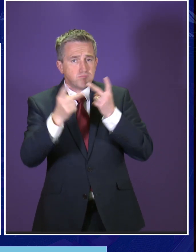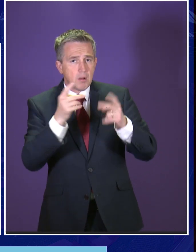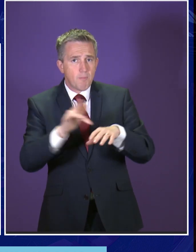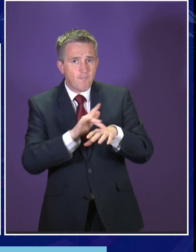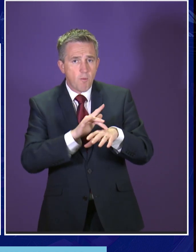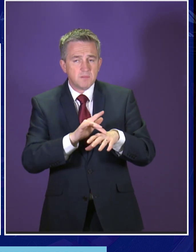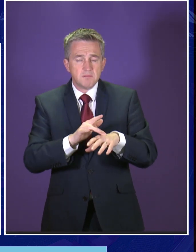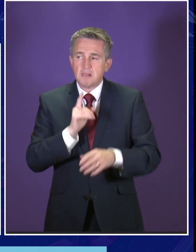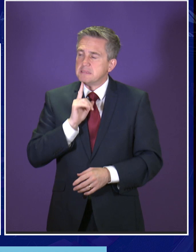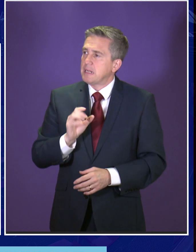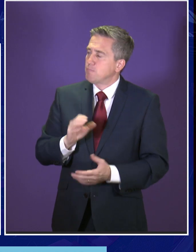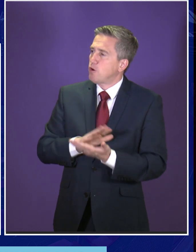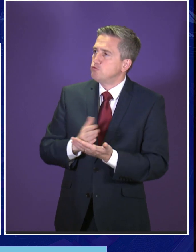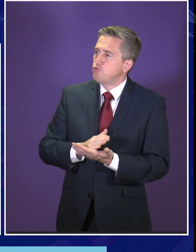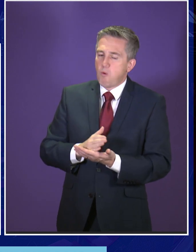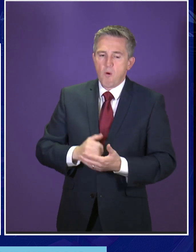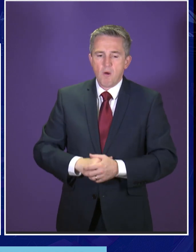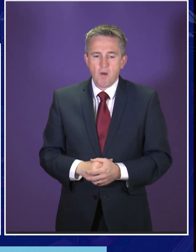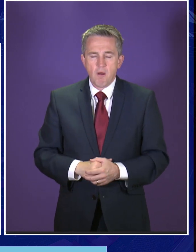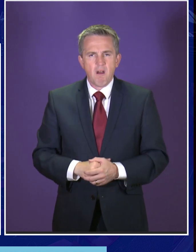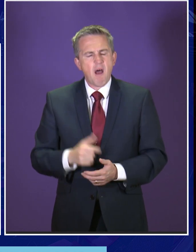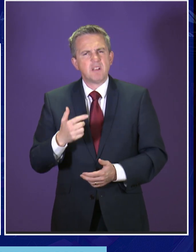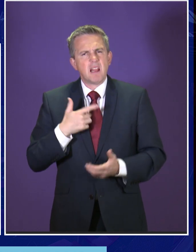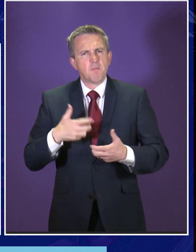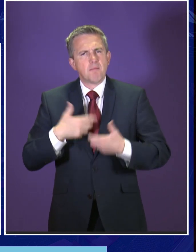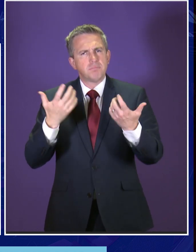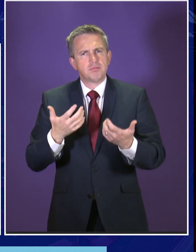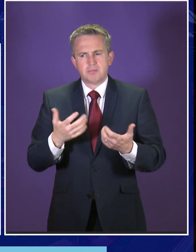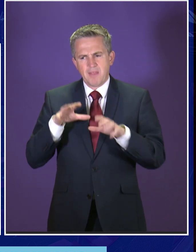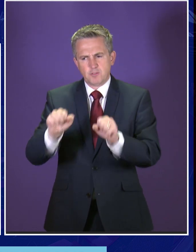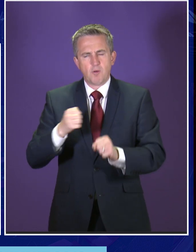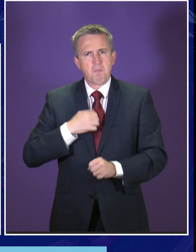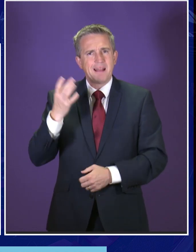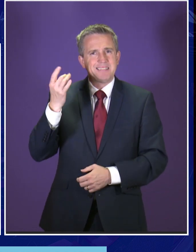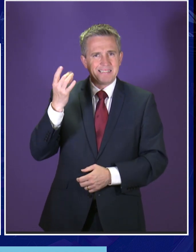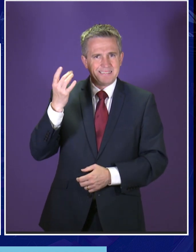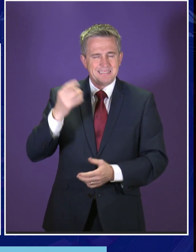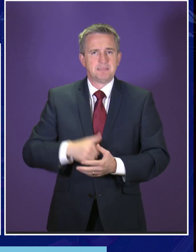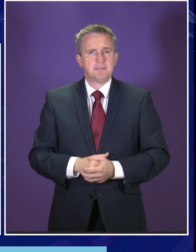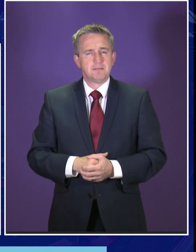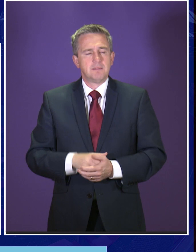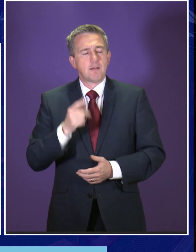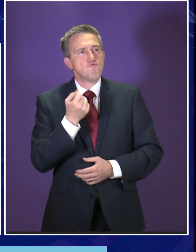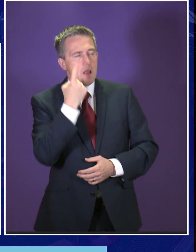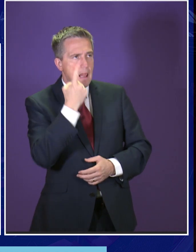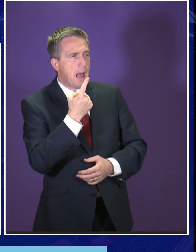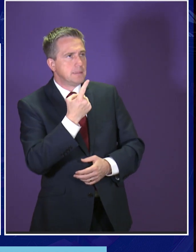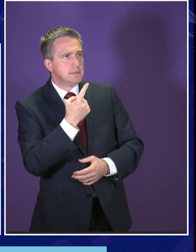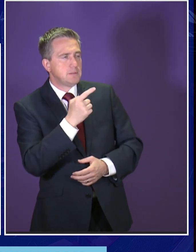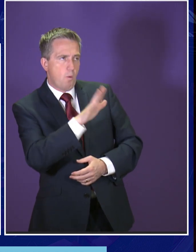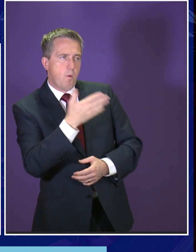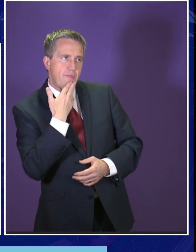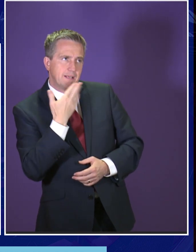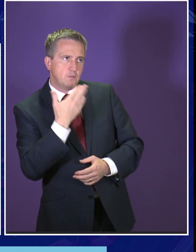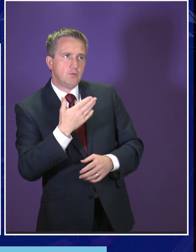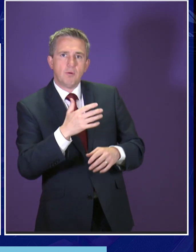I said, "I'm not sure." I was a bit peeved off. Anyway, they took my taxi, and then they realized it was me, and they said, "Thank you so much for the